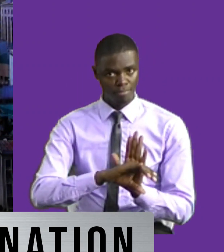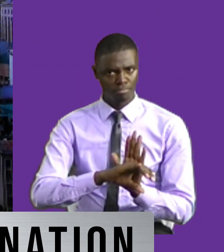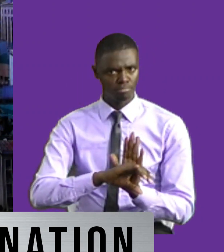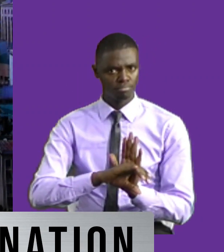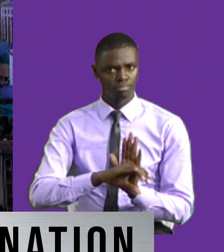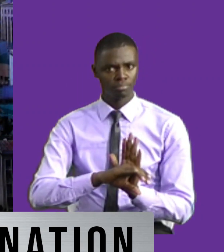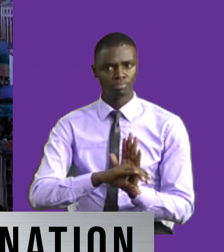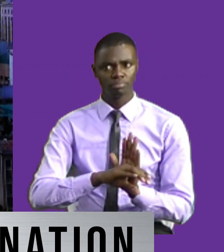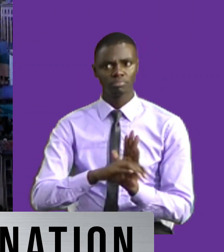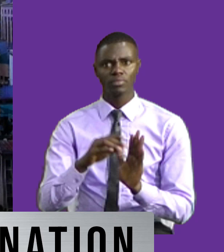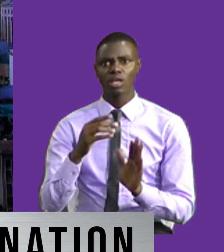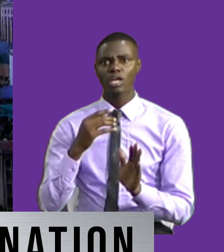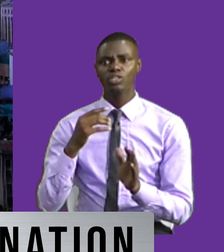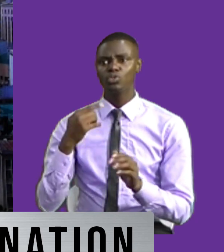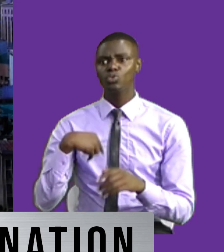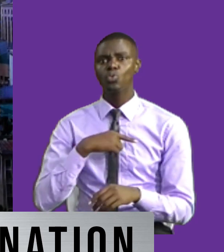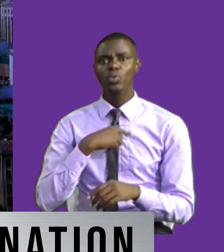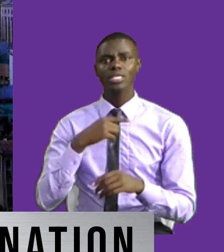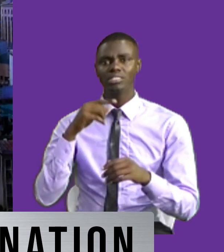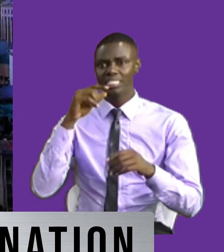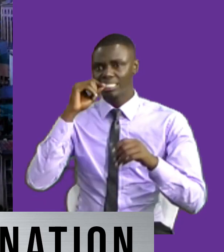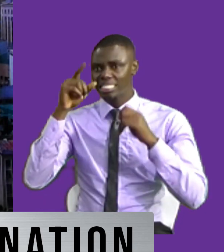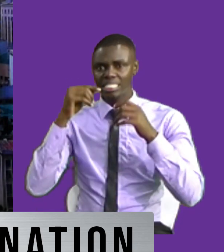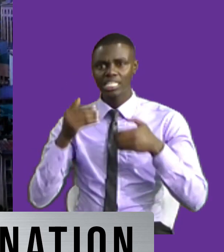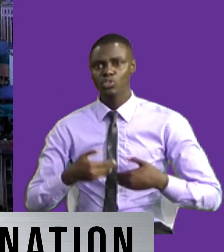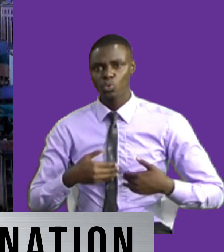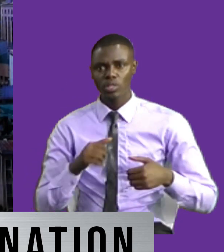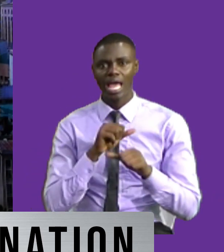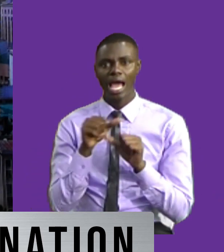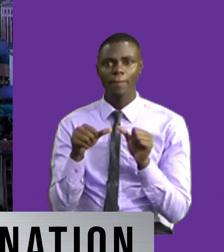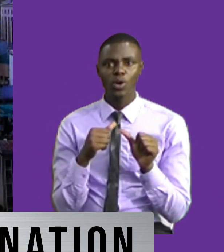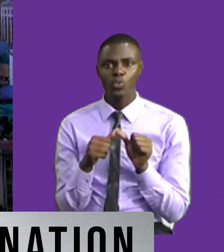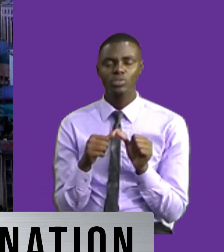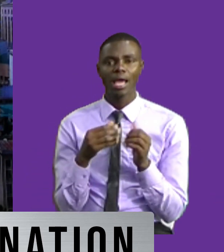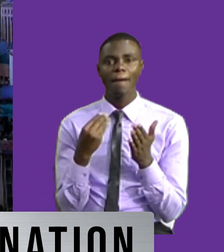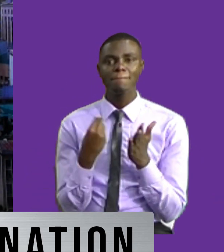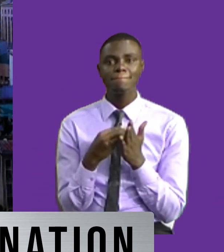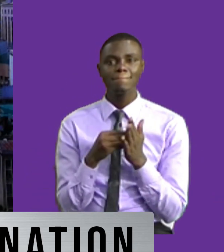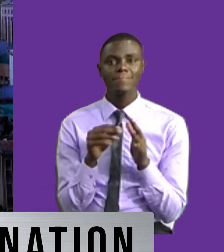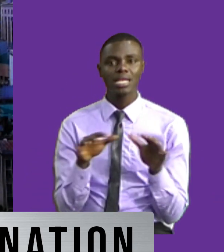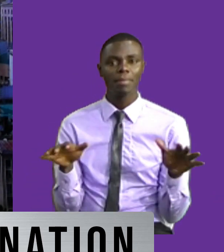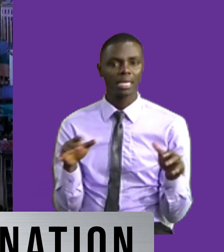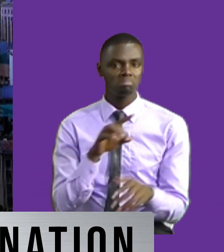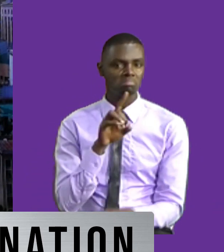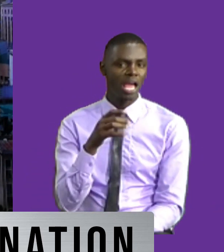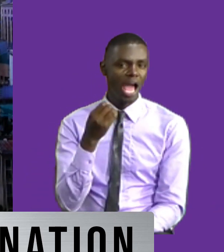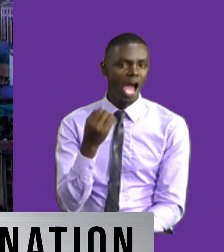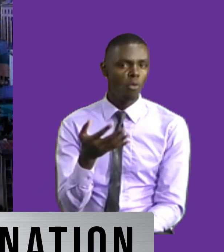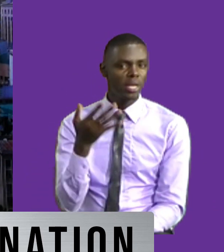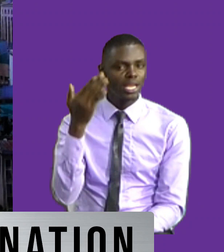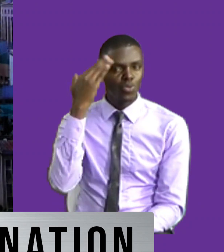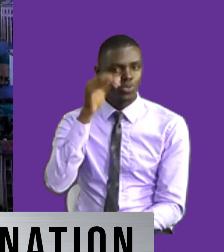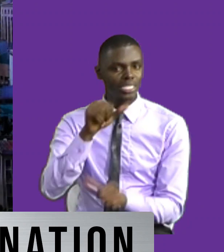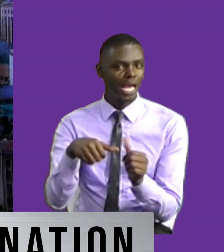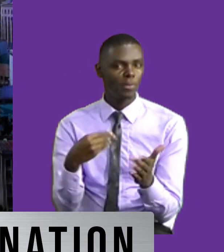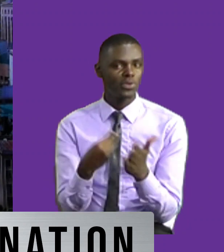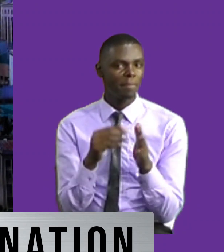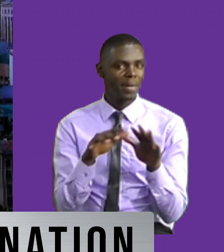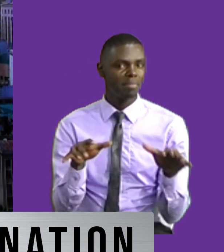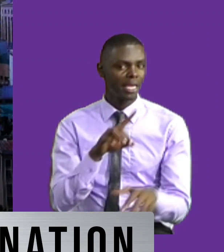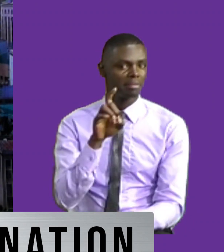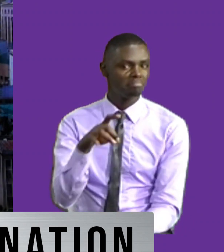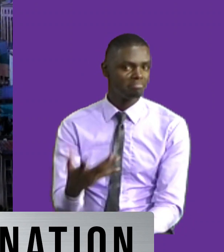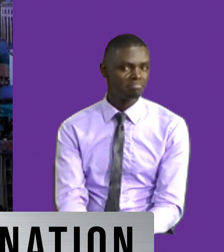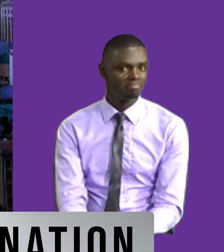Do we sensitize our youths about our students about money markets? How many know about money